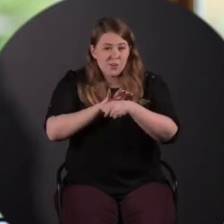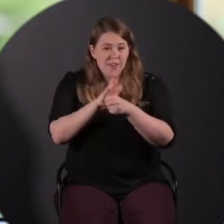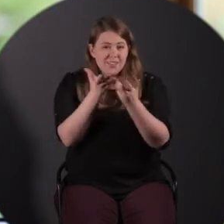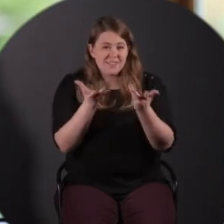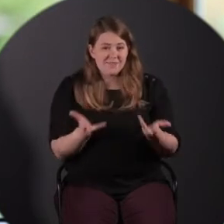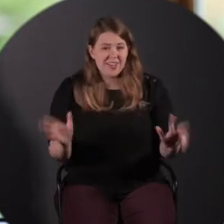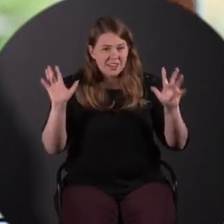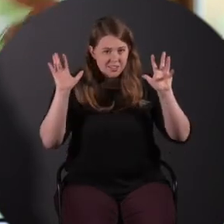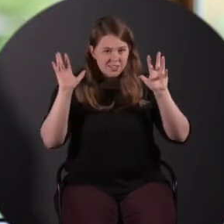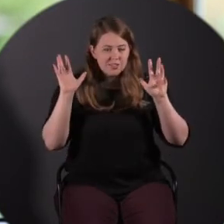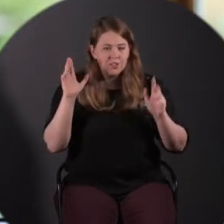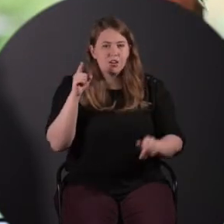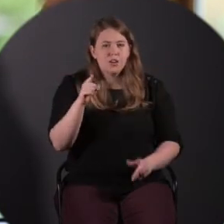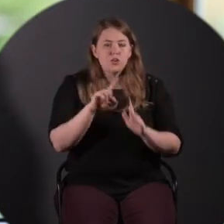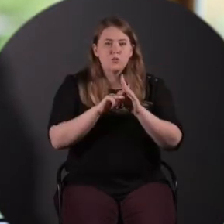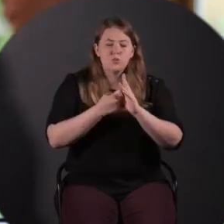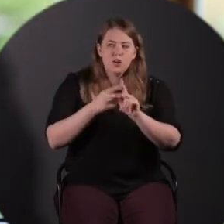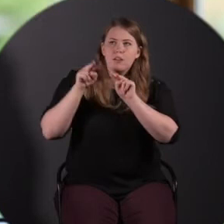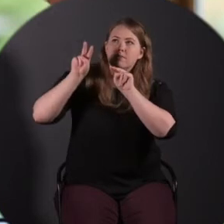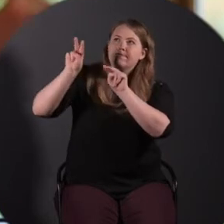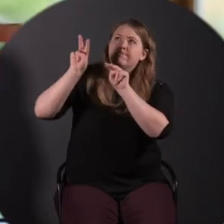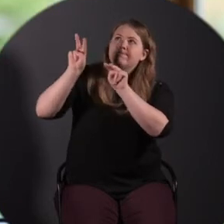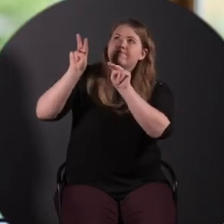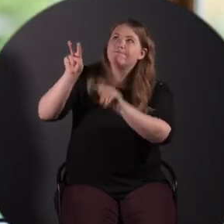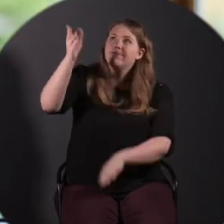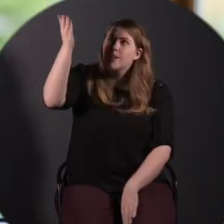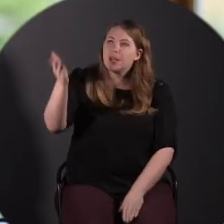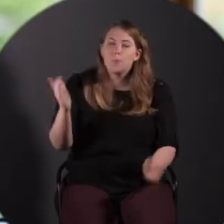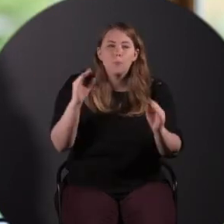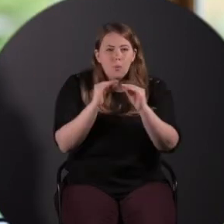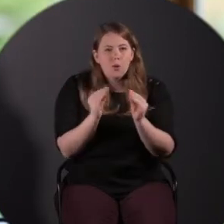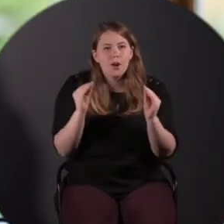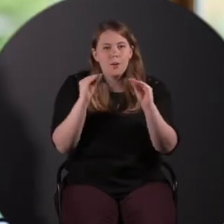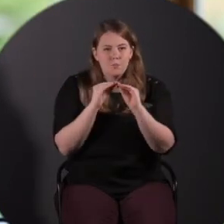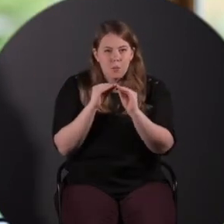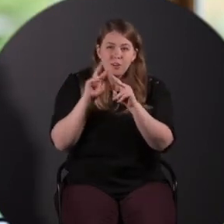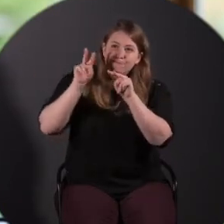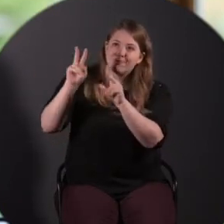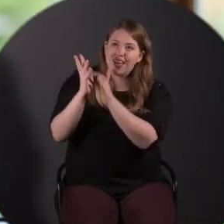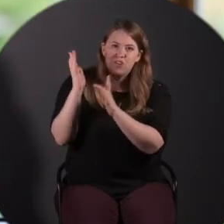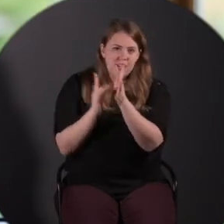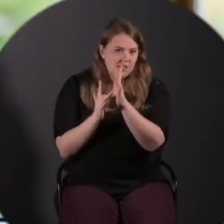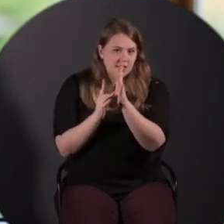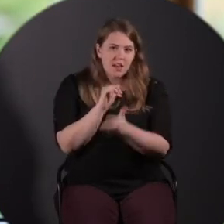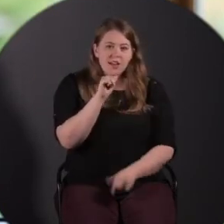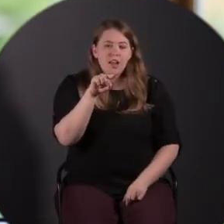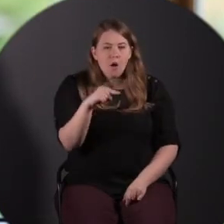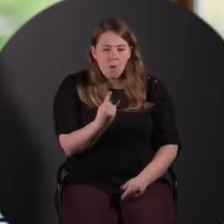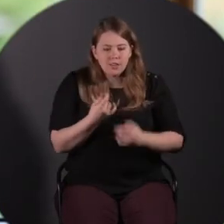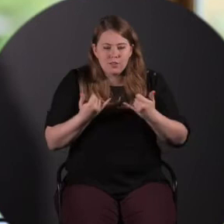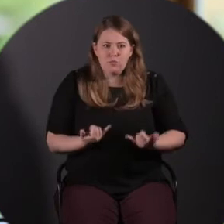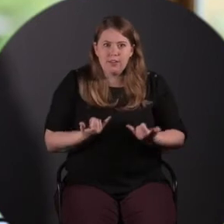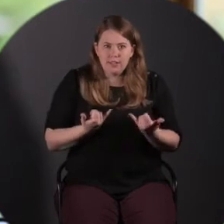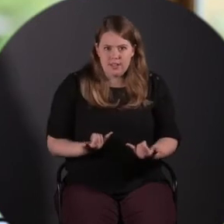that you would start fixing your eyes more and more and more on Jesus. That you wouldn't just be doing it right now, but that